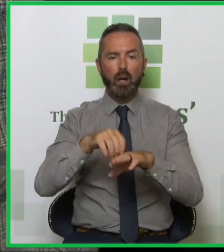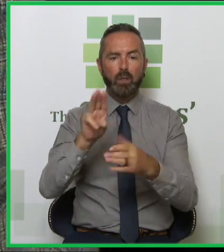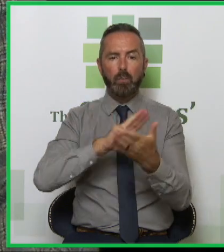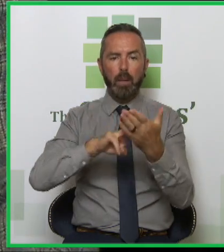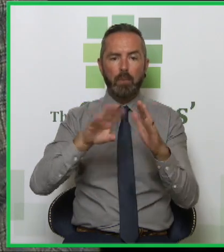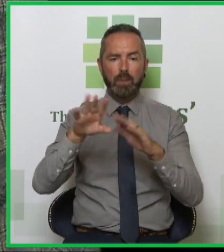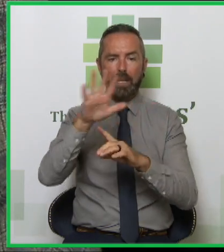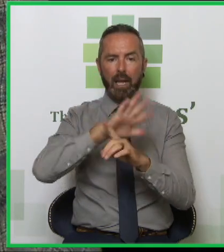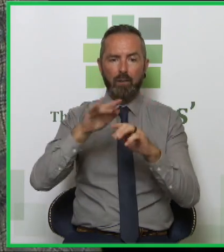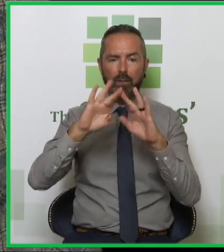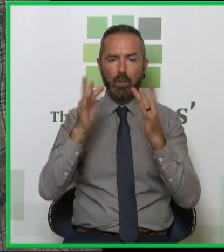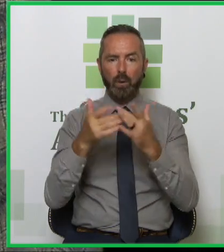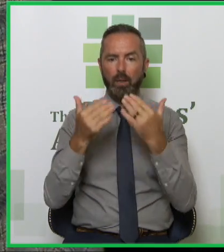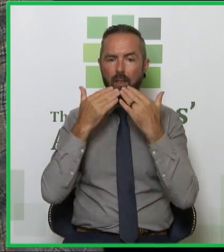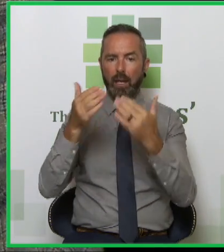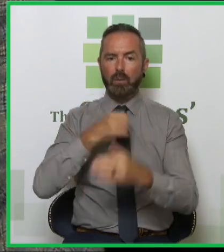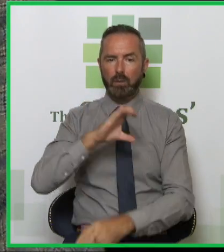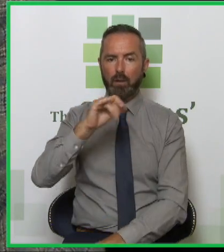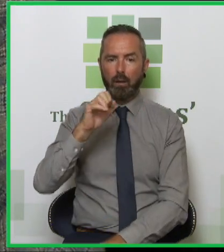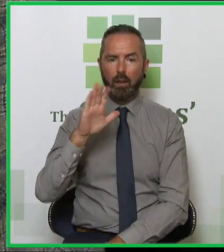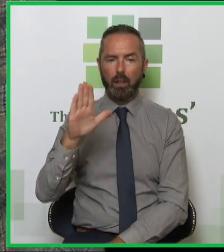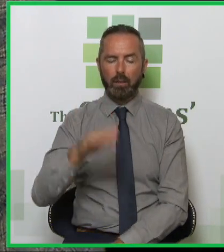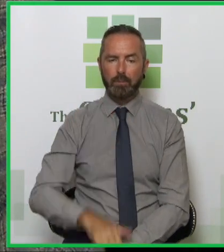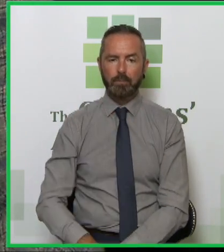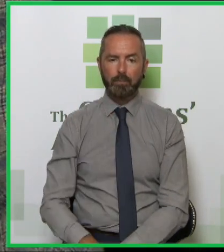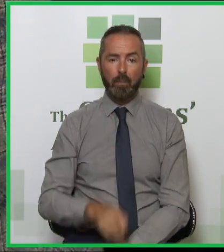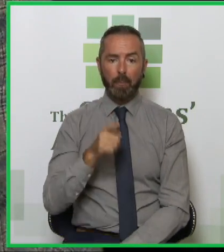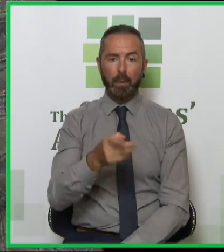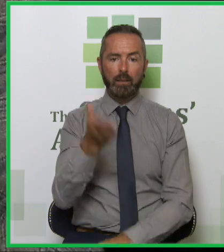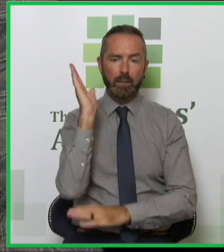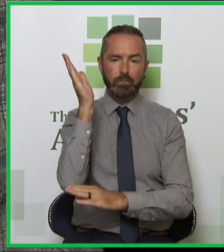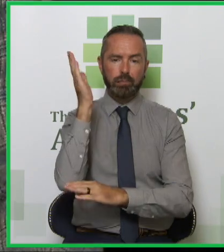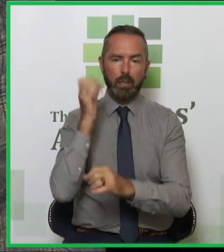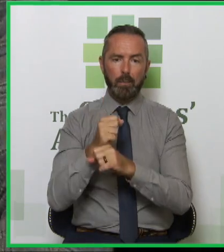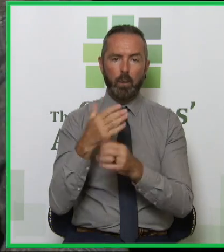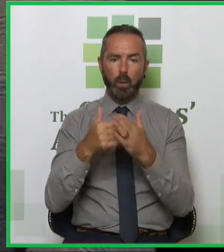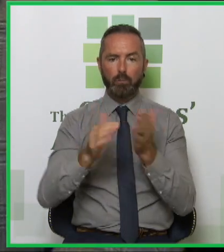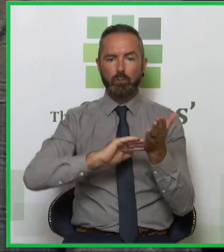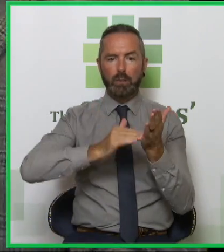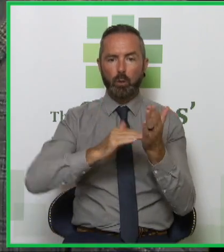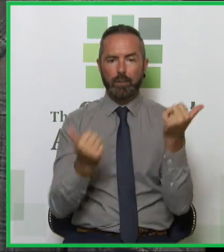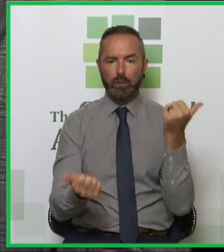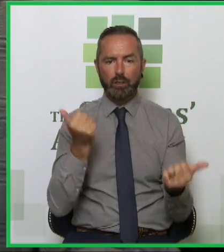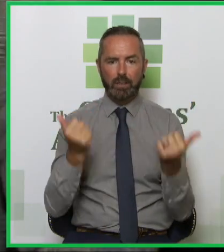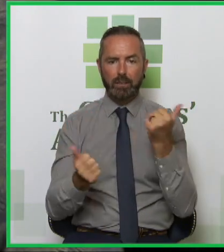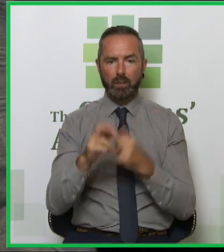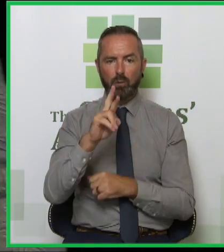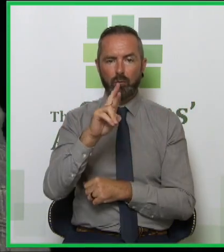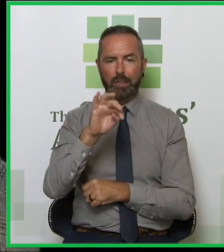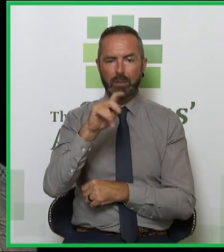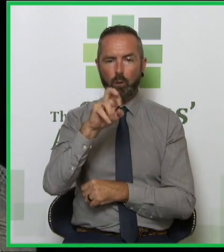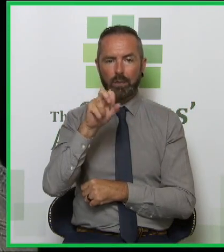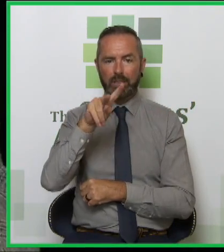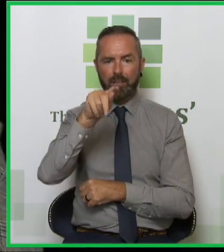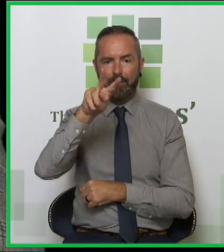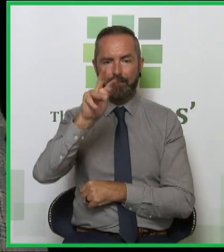of the website, thanks to Cahill. But this talk will be on restorative justice, which is a process whereby a